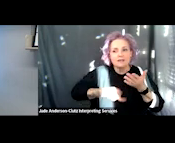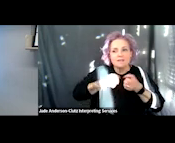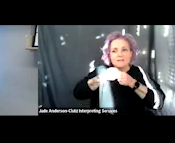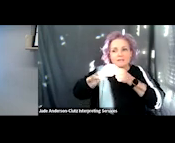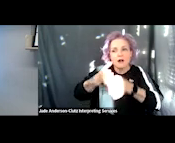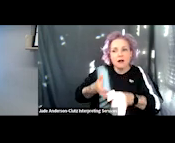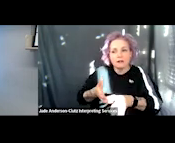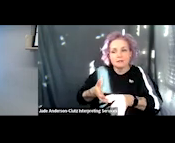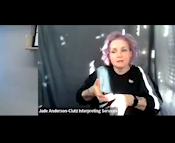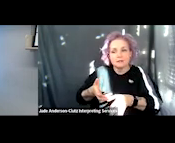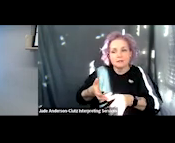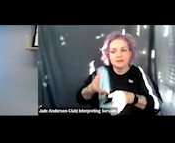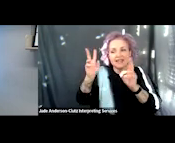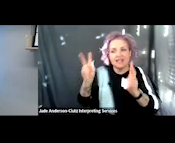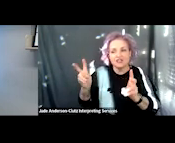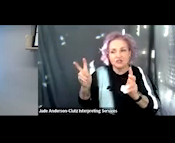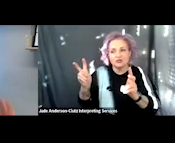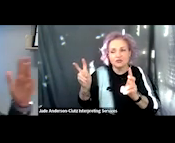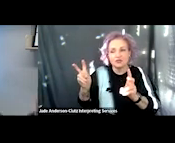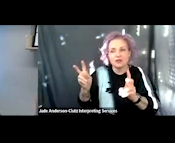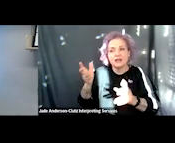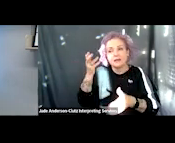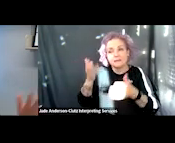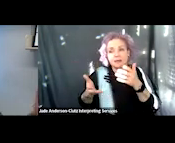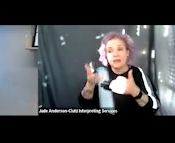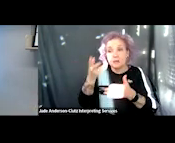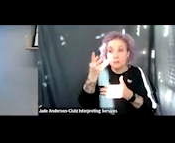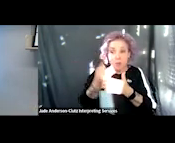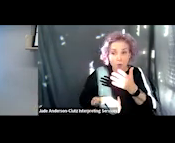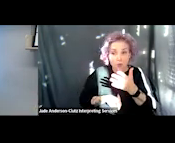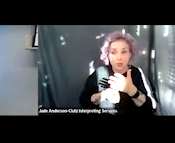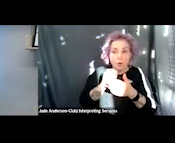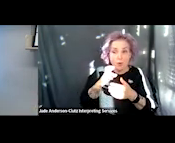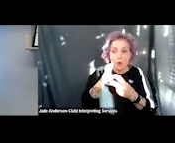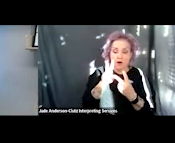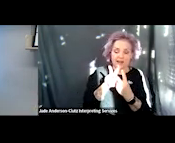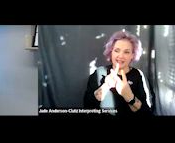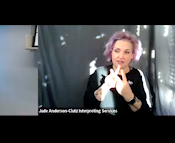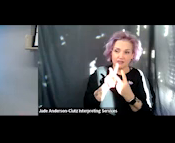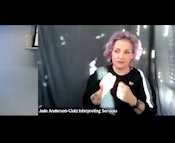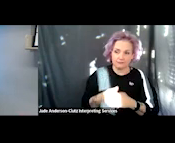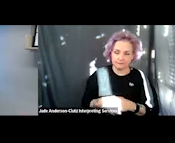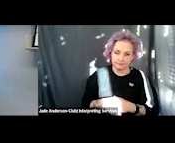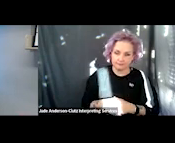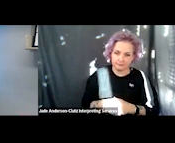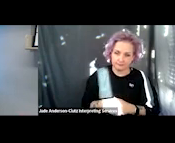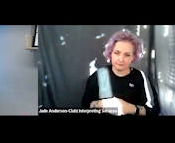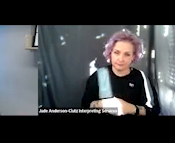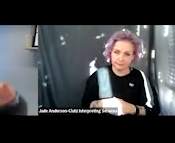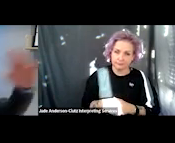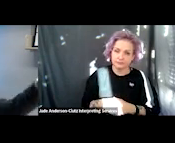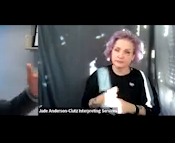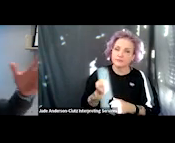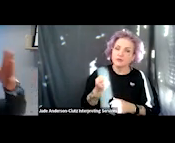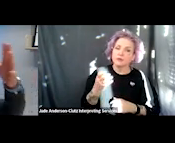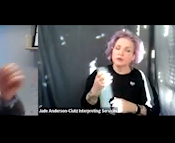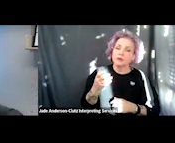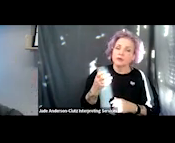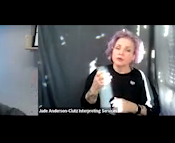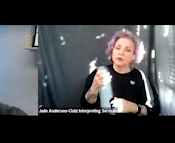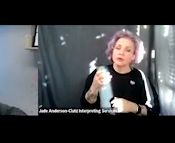factor influences sensory processing or other phenotypes actually depends on what we're measuring. So we're